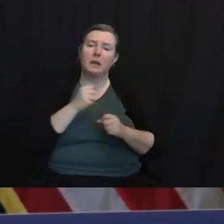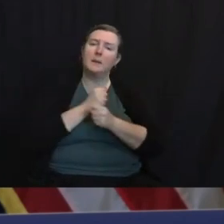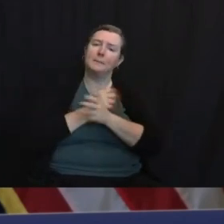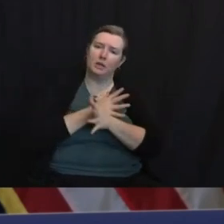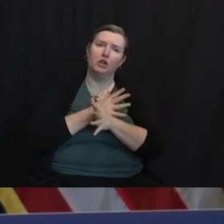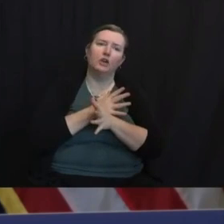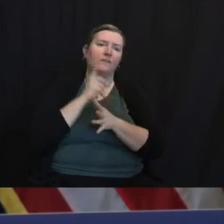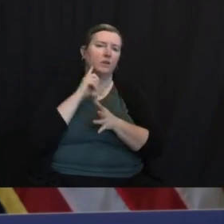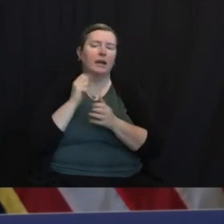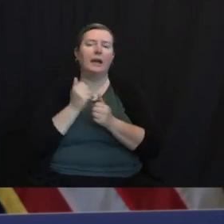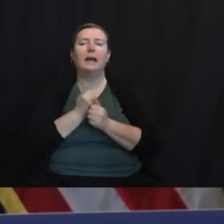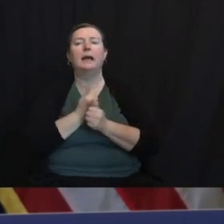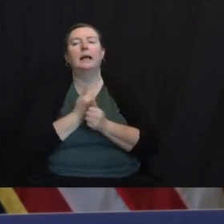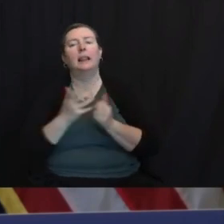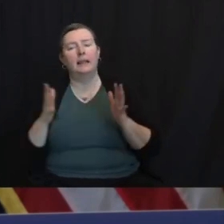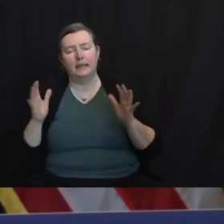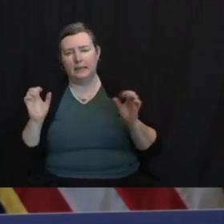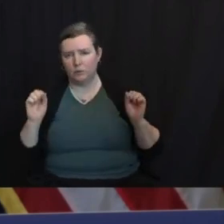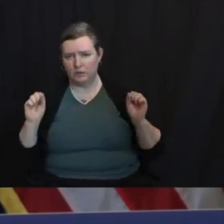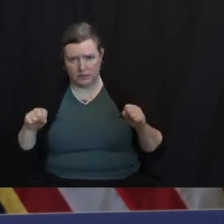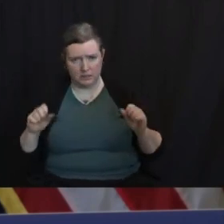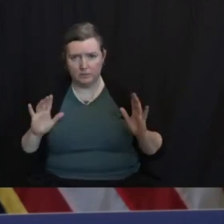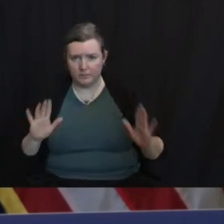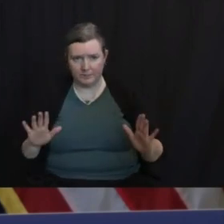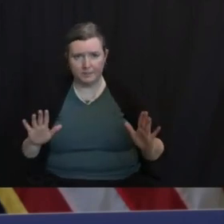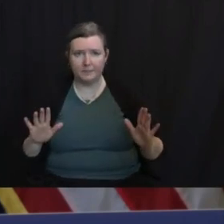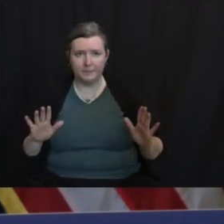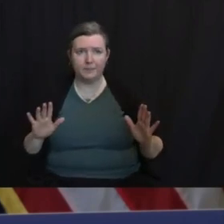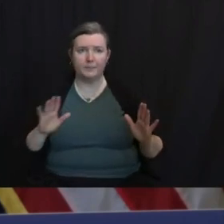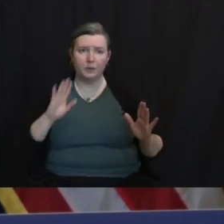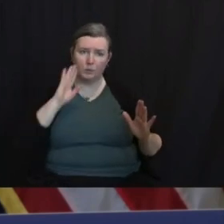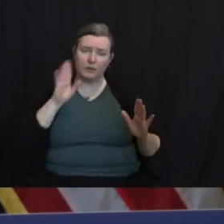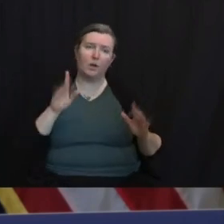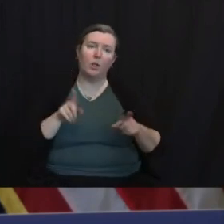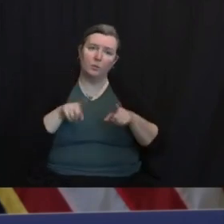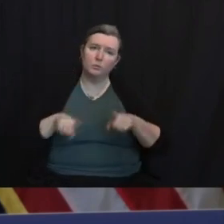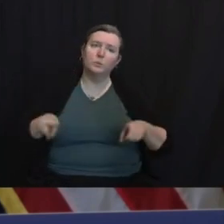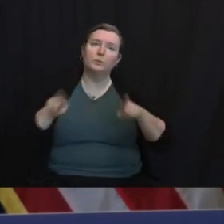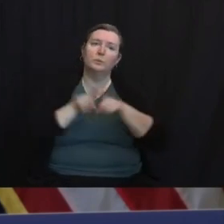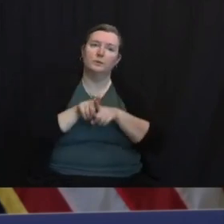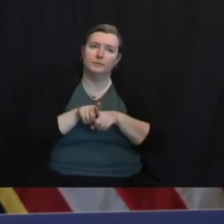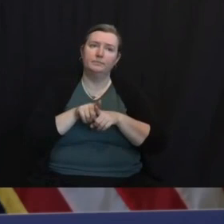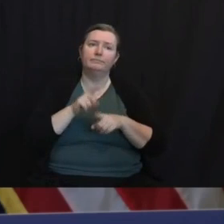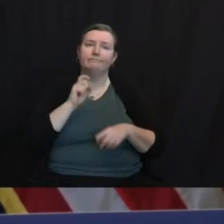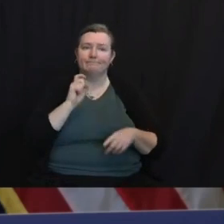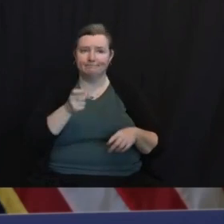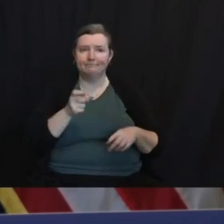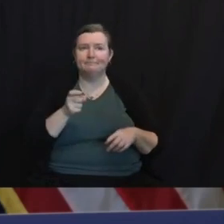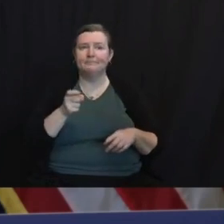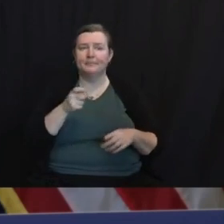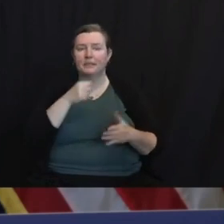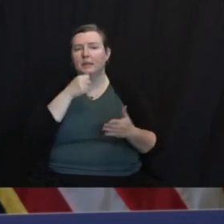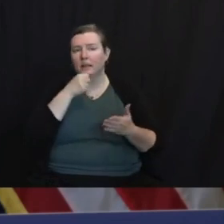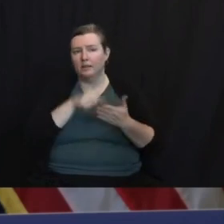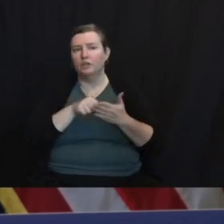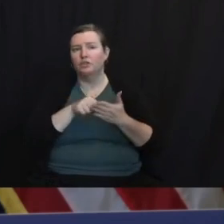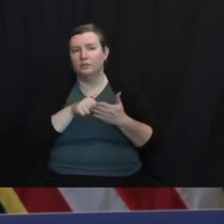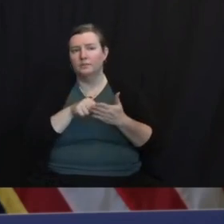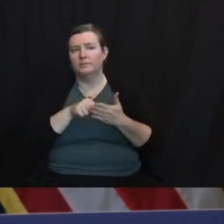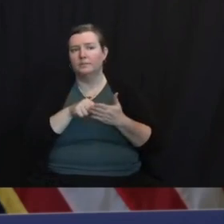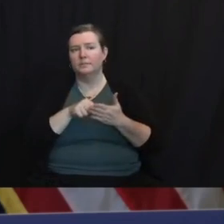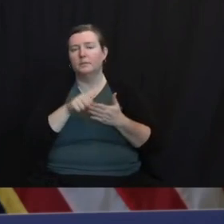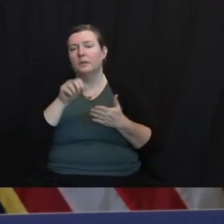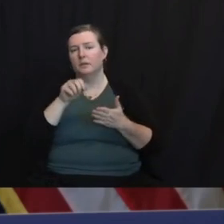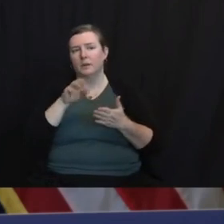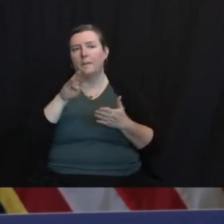contingencies. Therefore, we will also issue a memorandum to all districts directing them to begin preparations for a